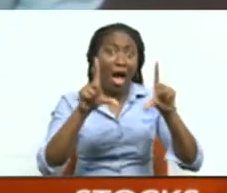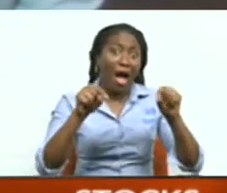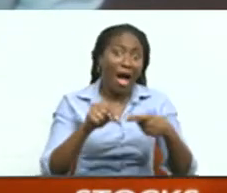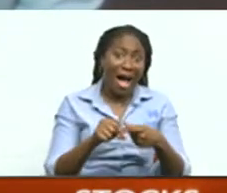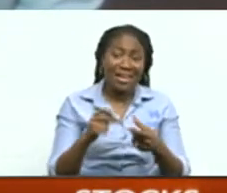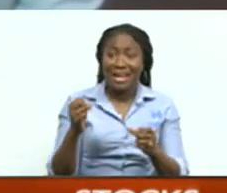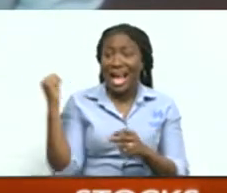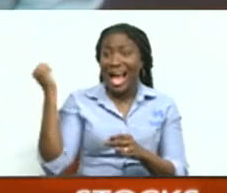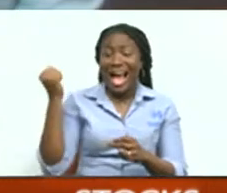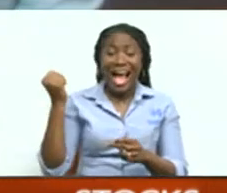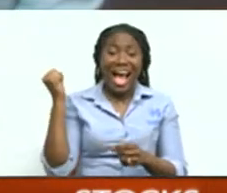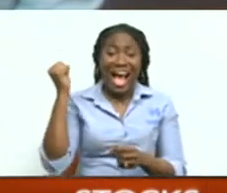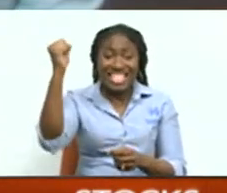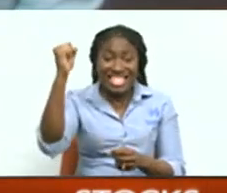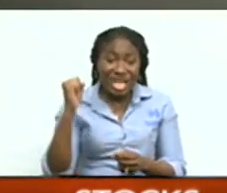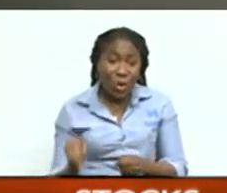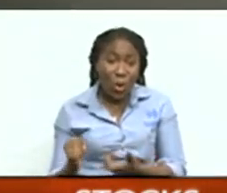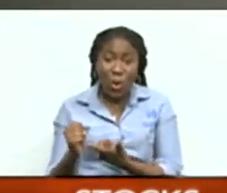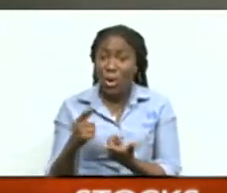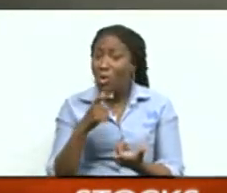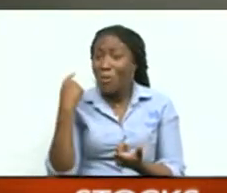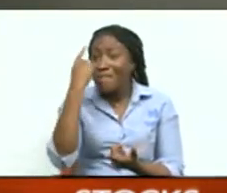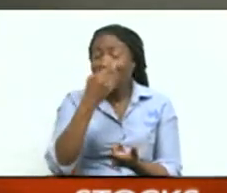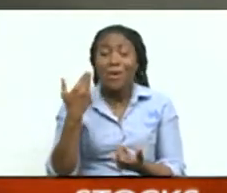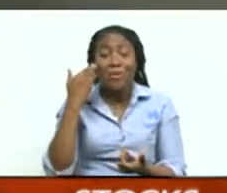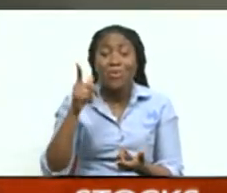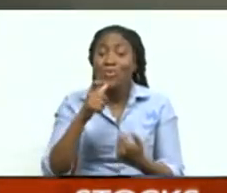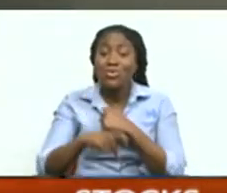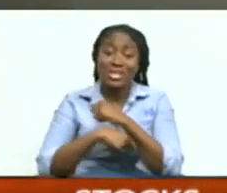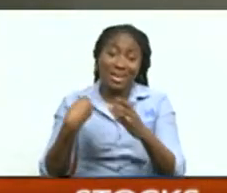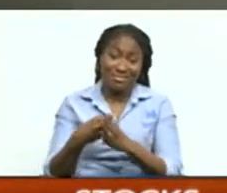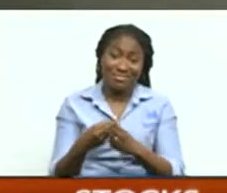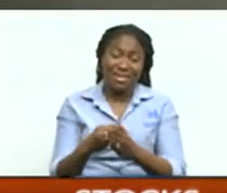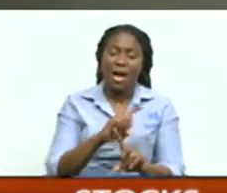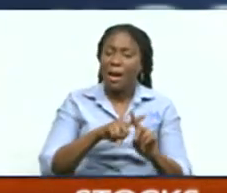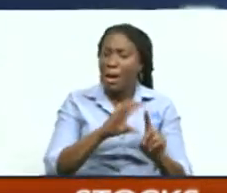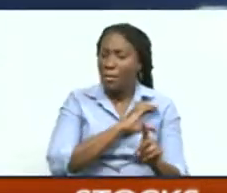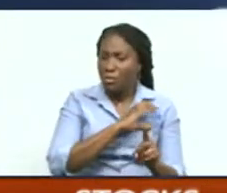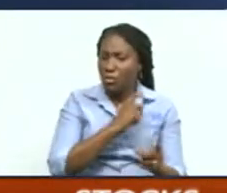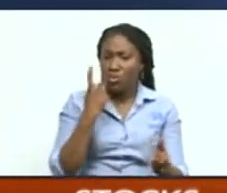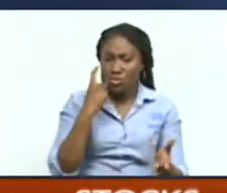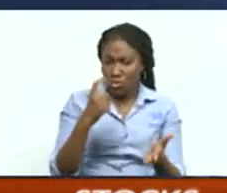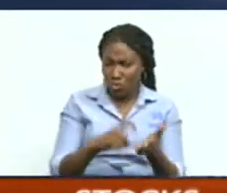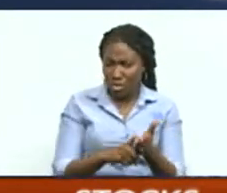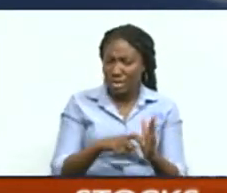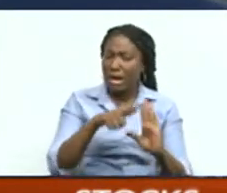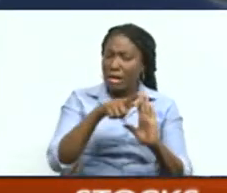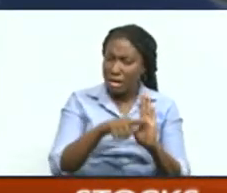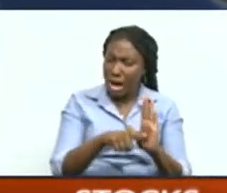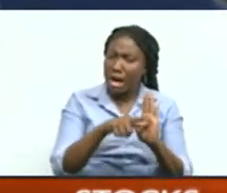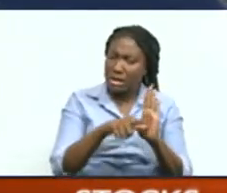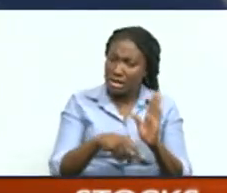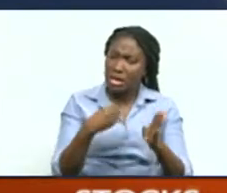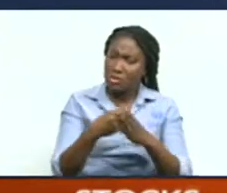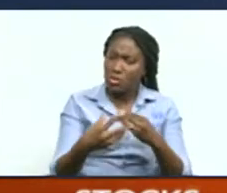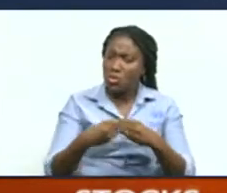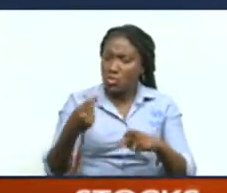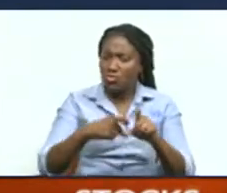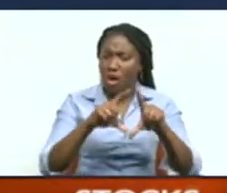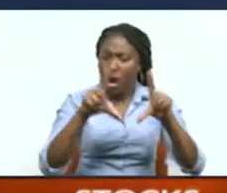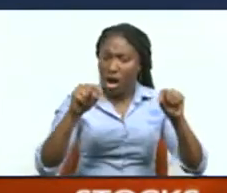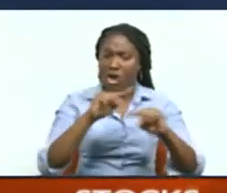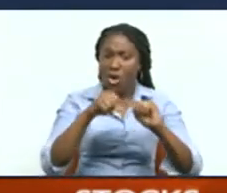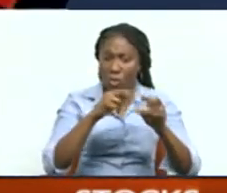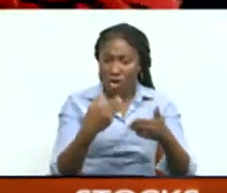casino. We have no faces. However, the police have noted a decrease in reports of skimming since the introduction